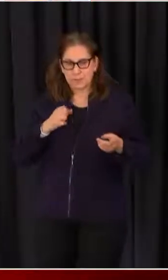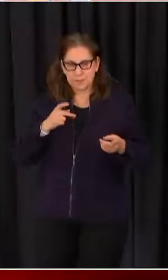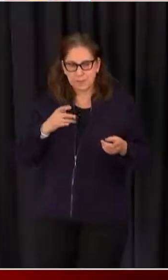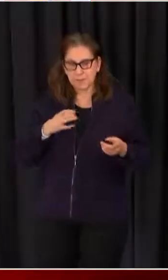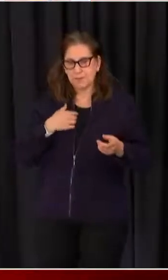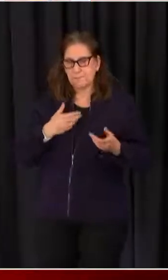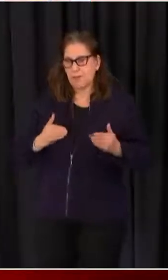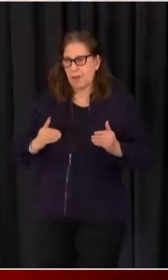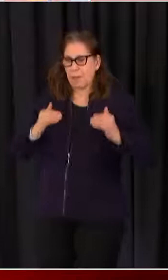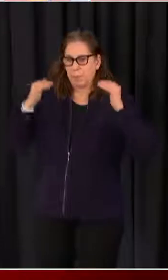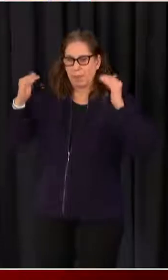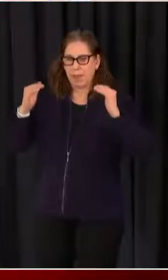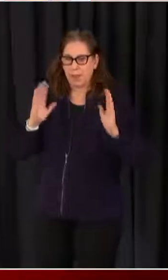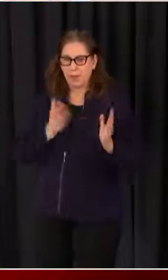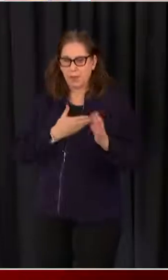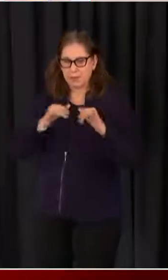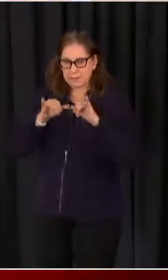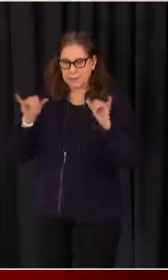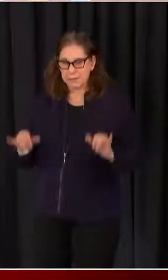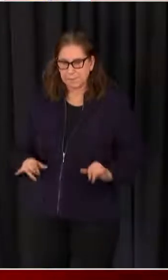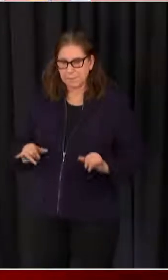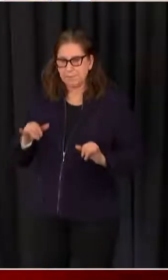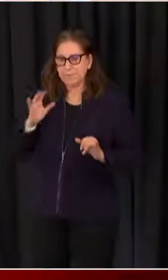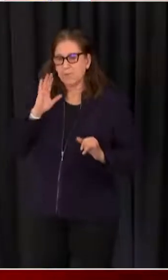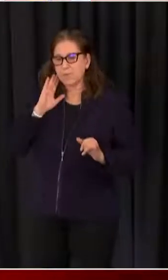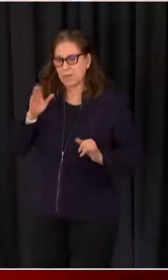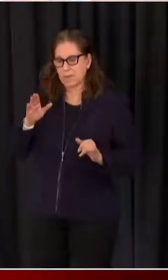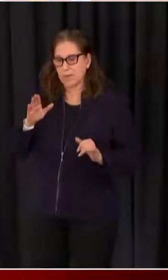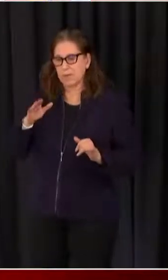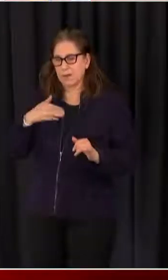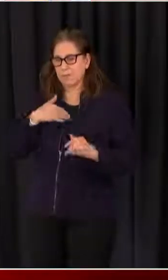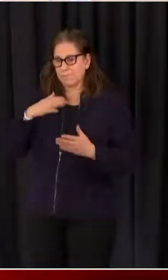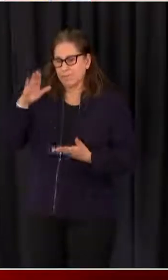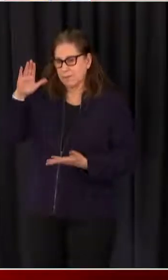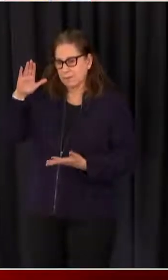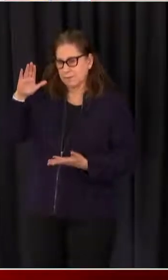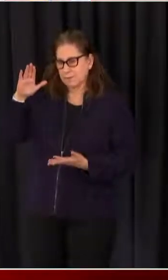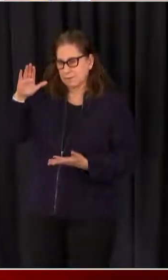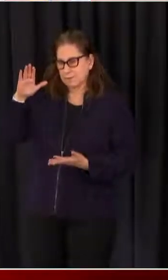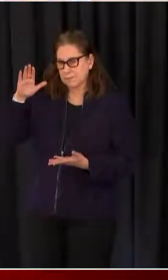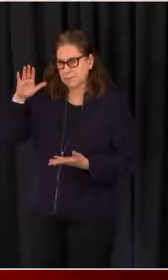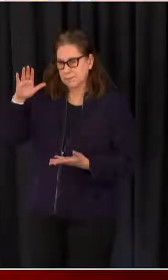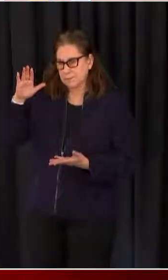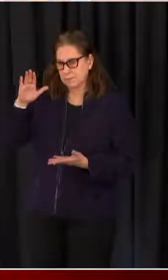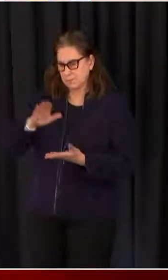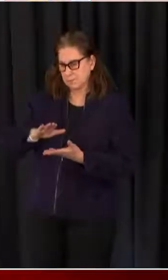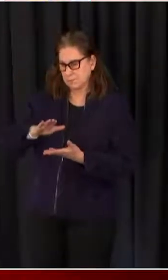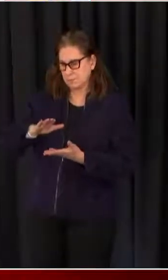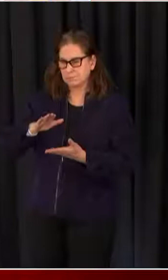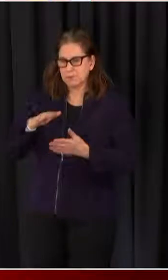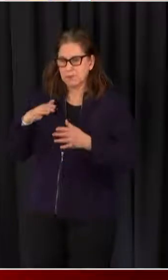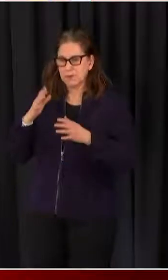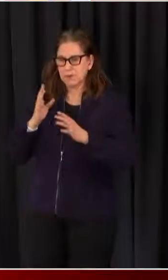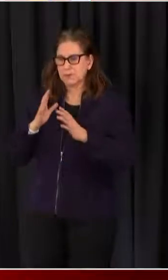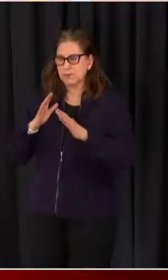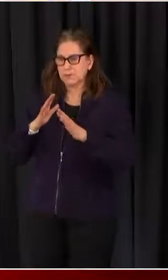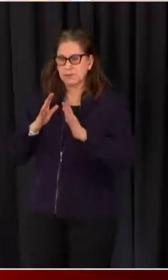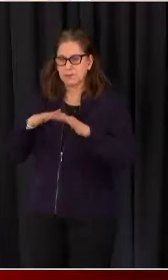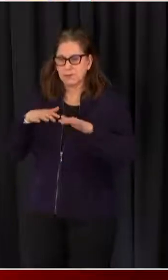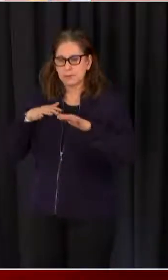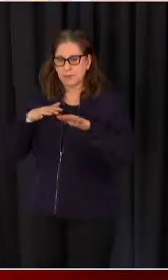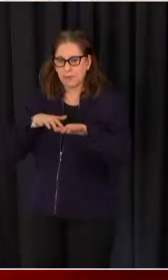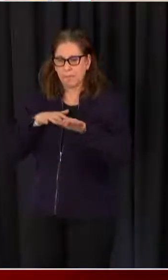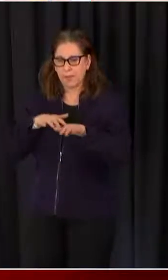about the pre-registration system because it's going to flatten some traffic out for us. So we won't see sort of these like massive rushes to the site every other